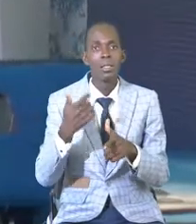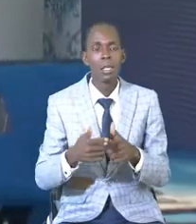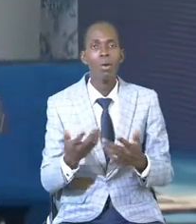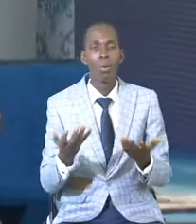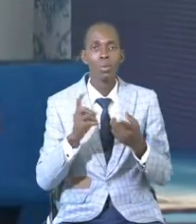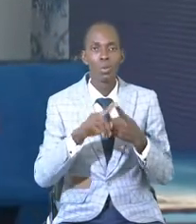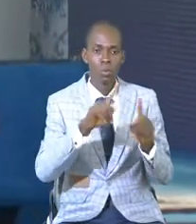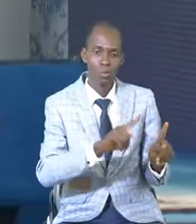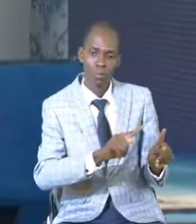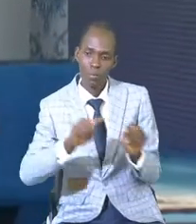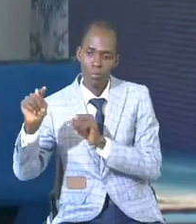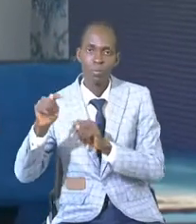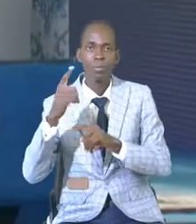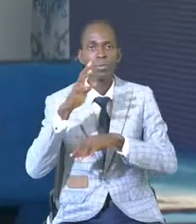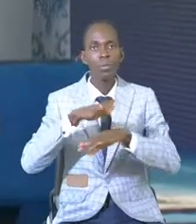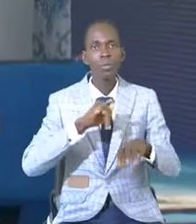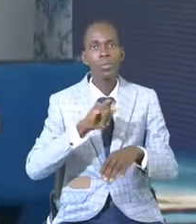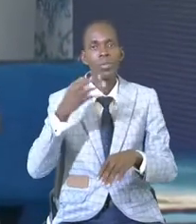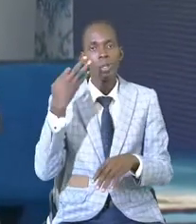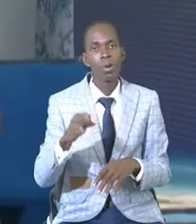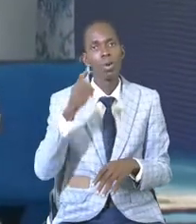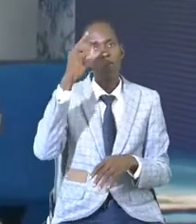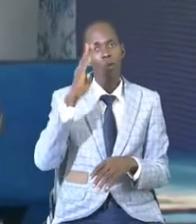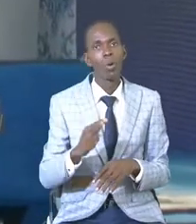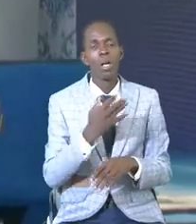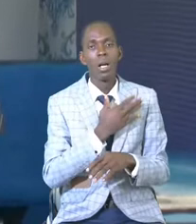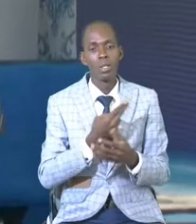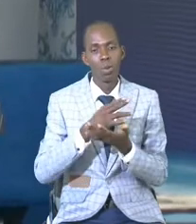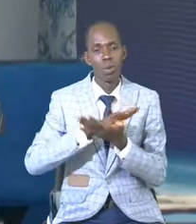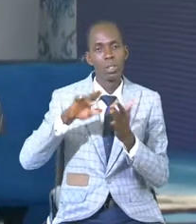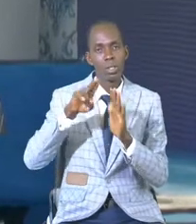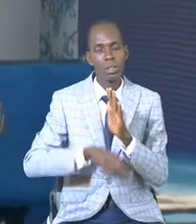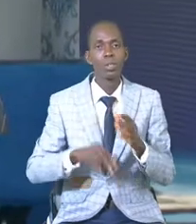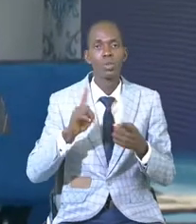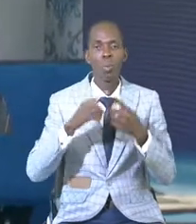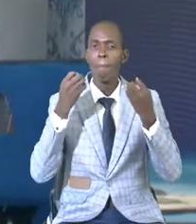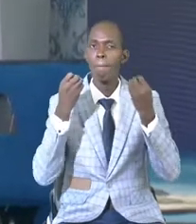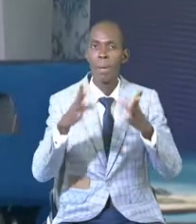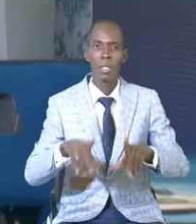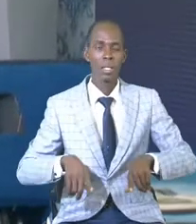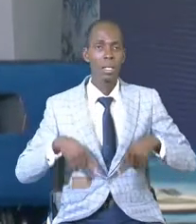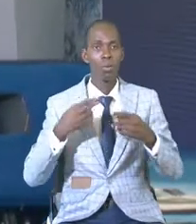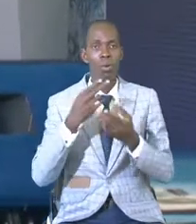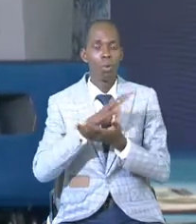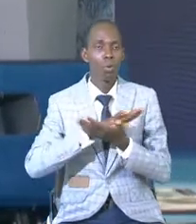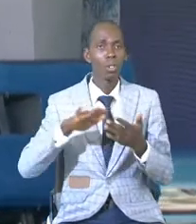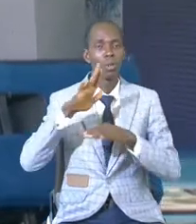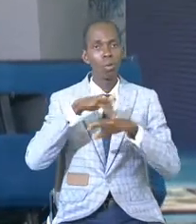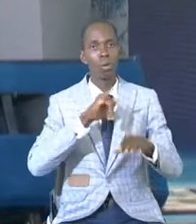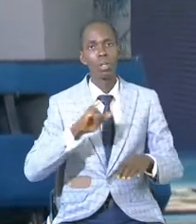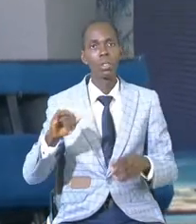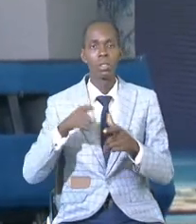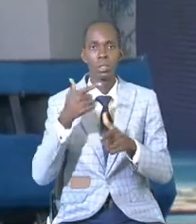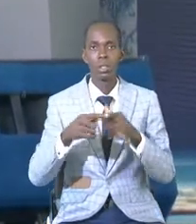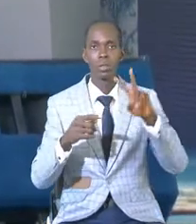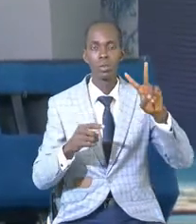transmit the calling of God and the holiness of God into many lives. Holy calling, and then heavenly